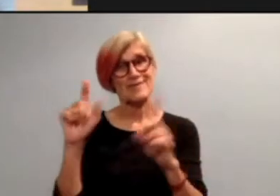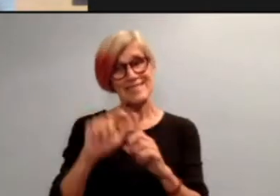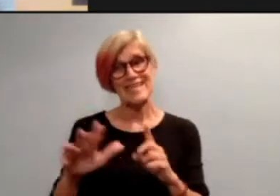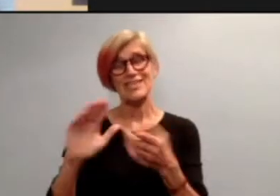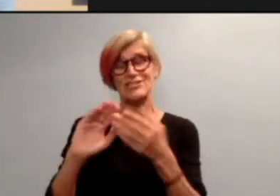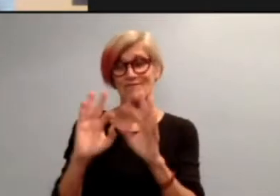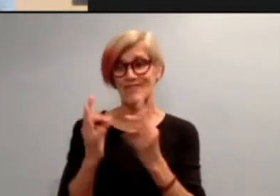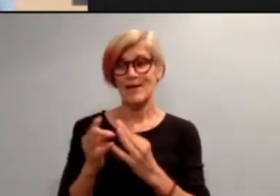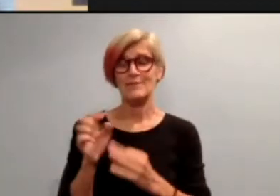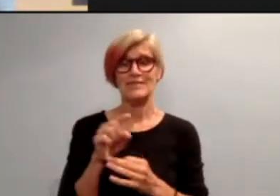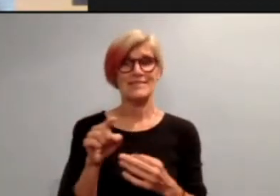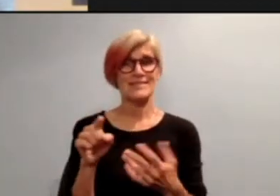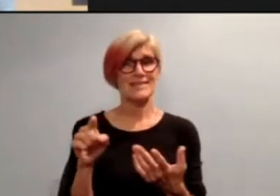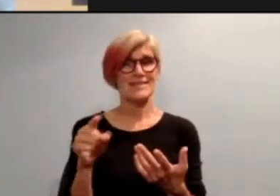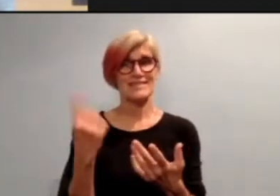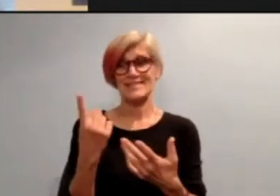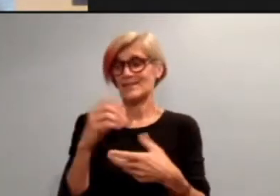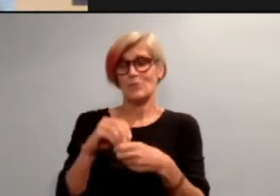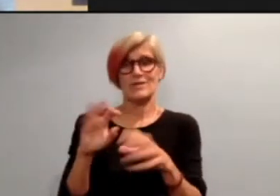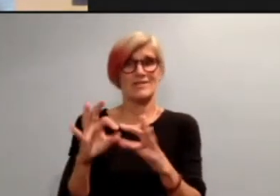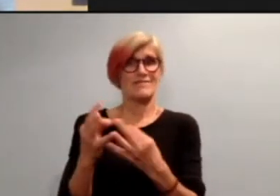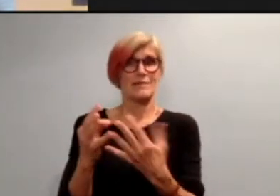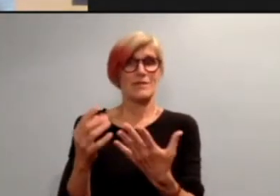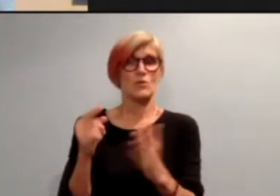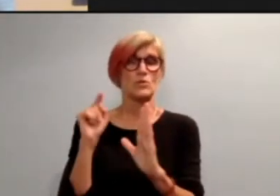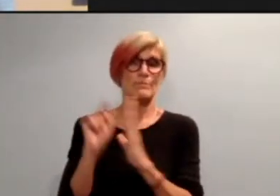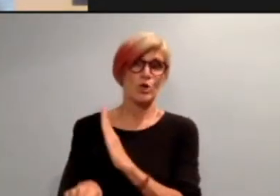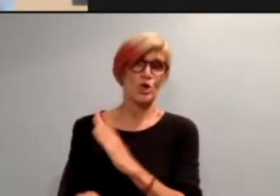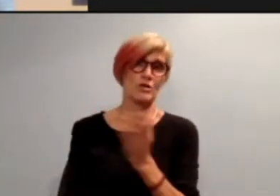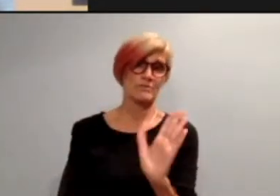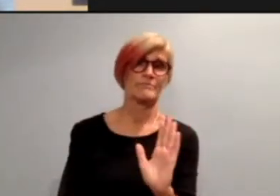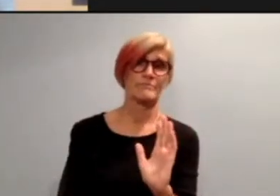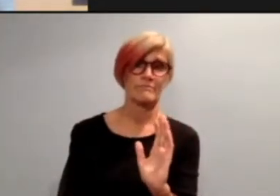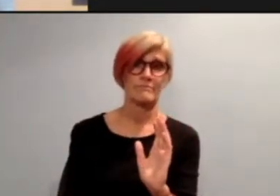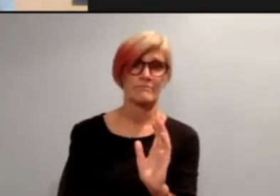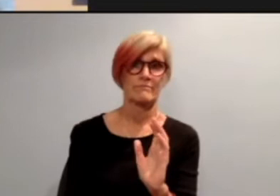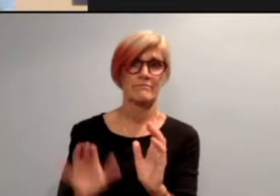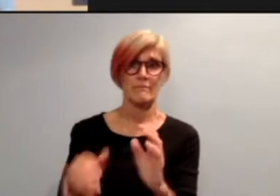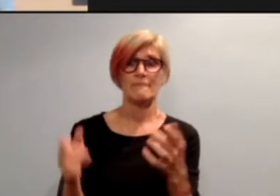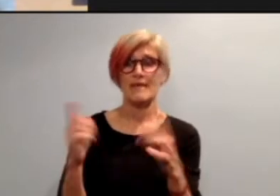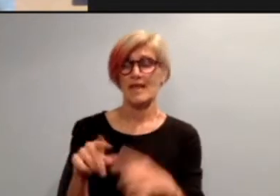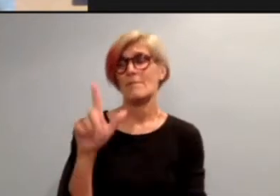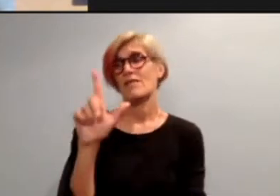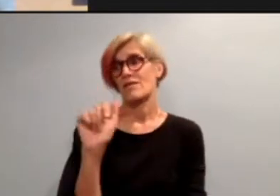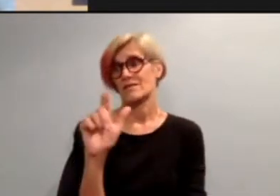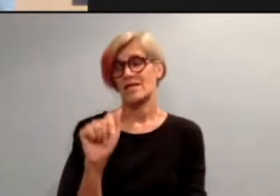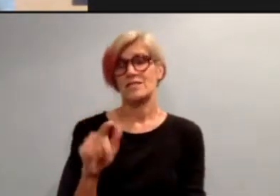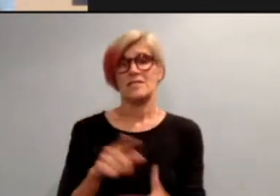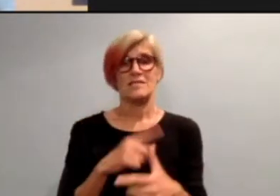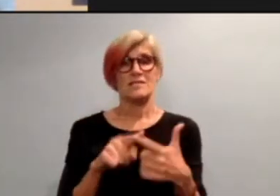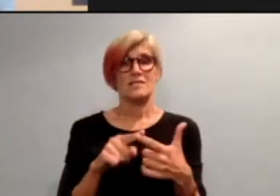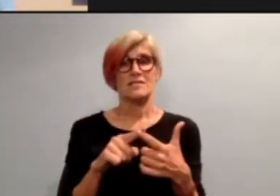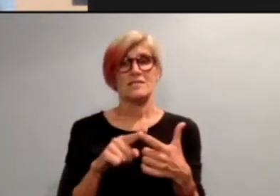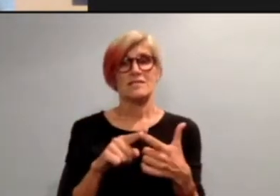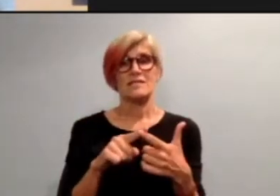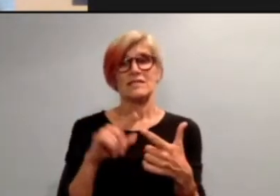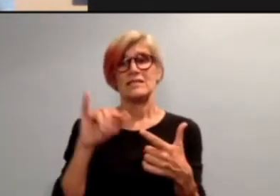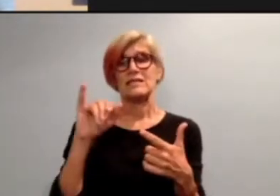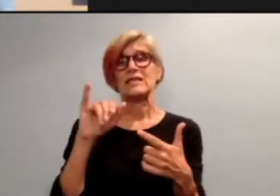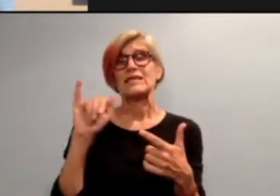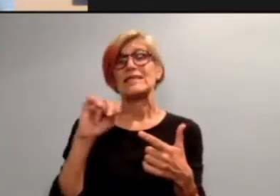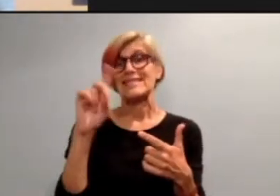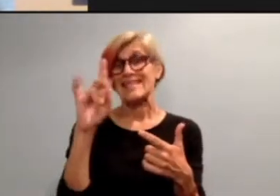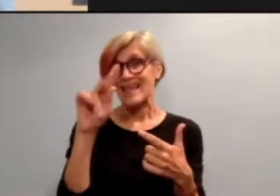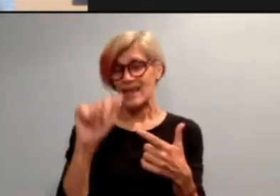where somebody in the family had been murdered. This happened in Los Angeles, Indiana, and